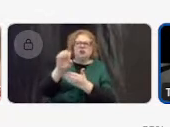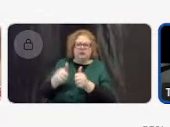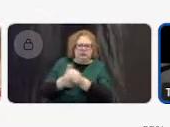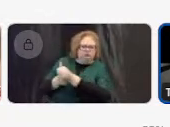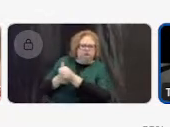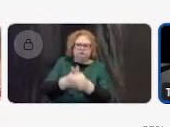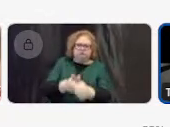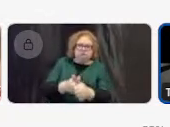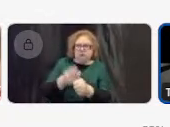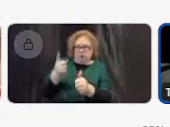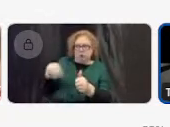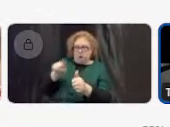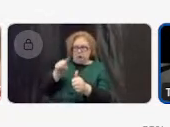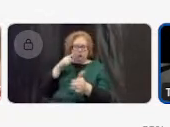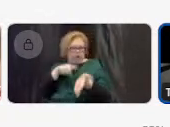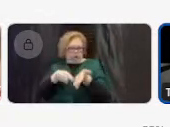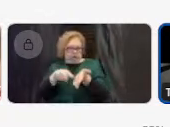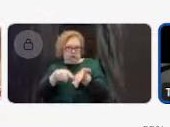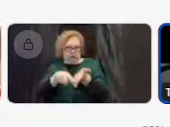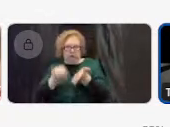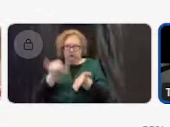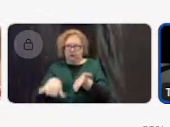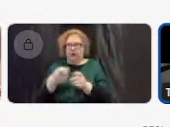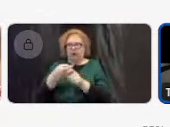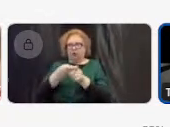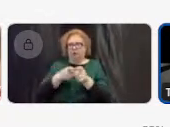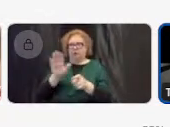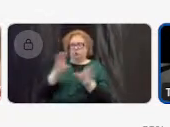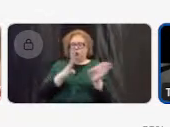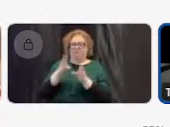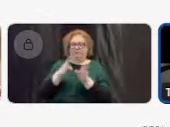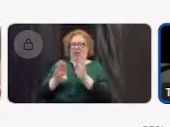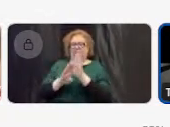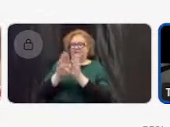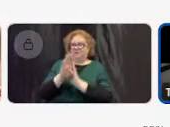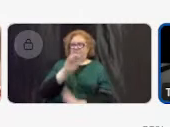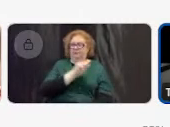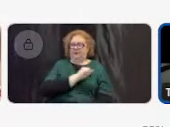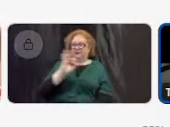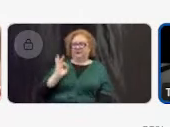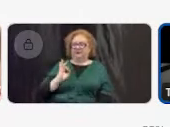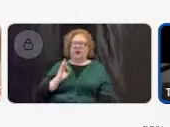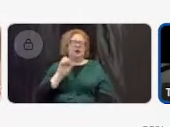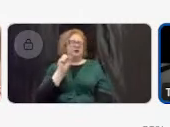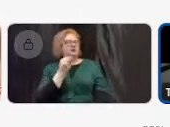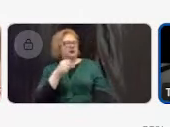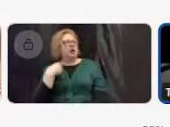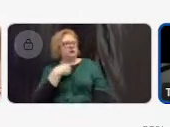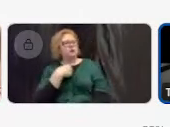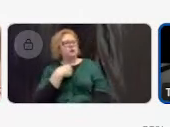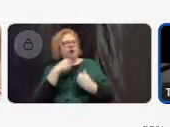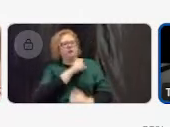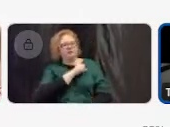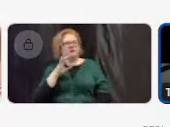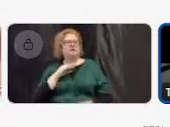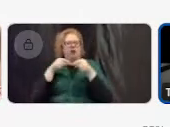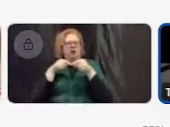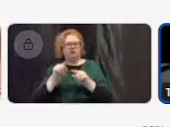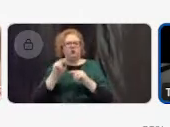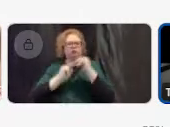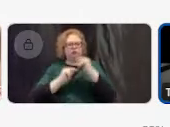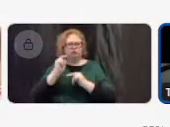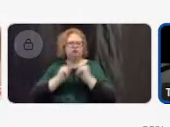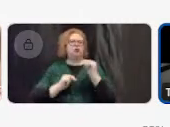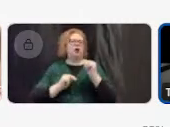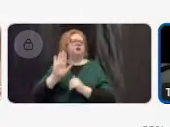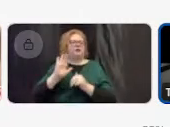staff at the planning and development. Yes, we have staff during the construction for engineering staff to do all inspections to all